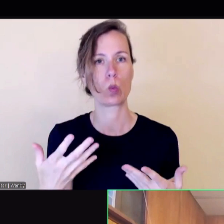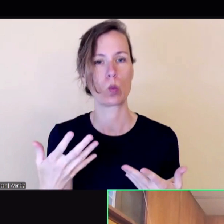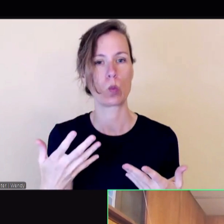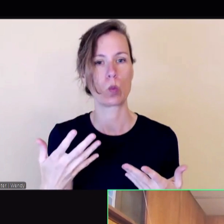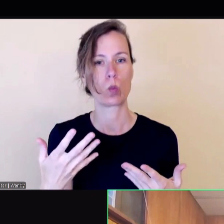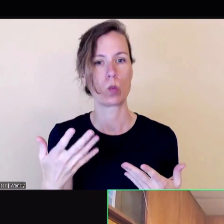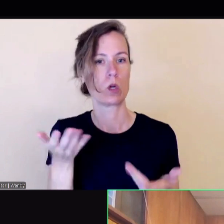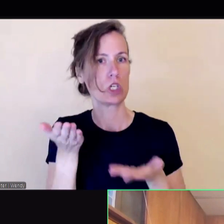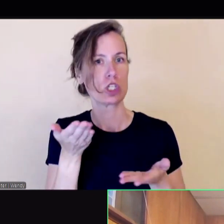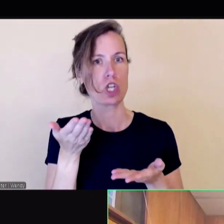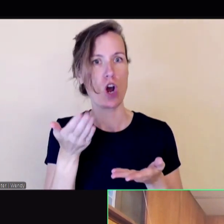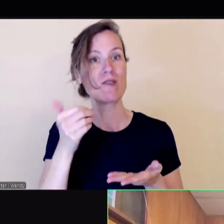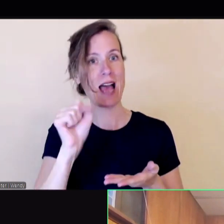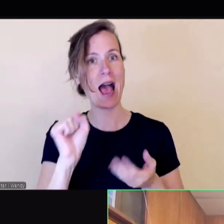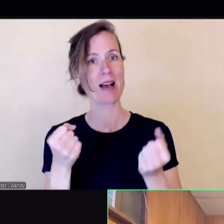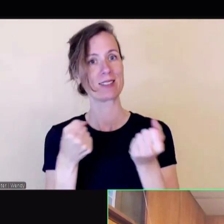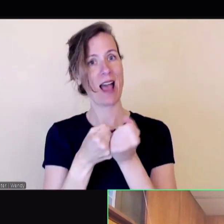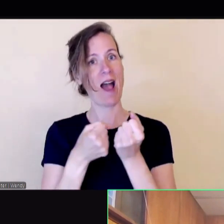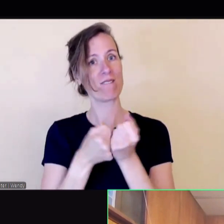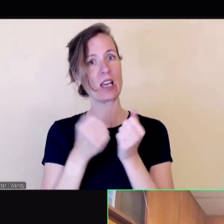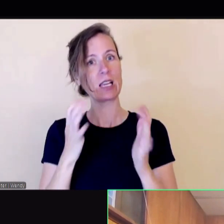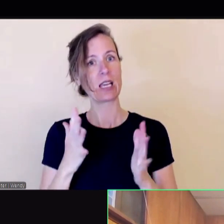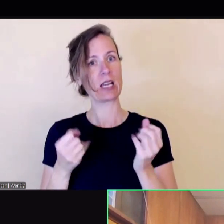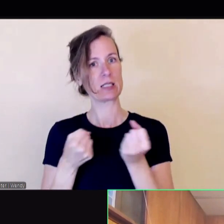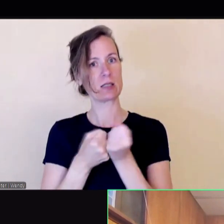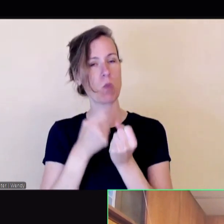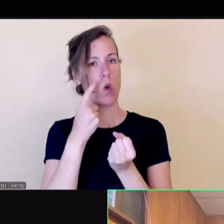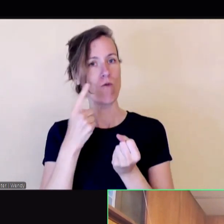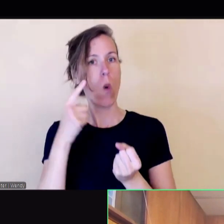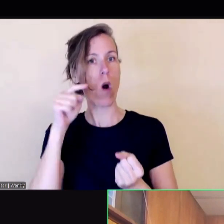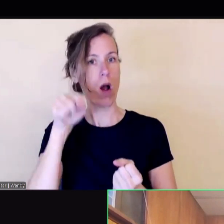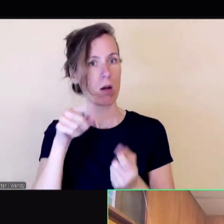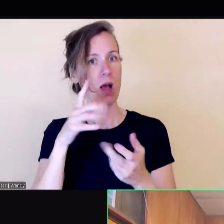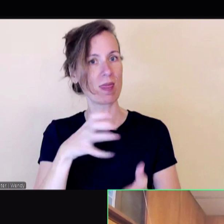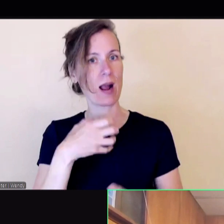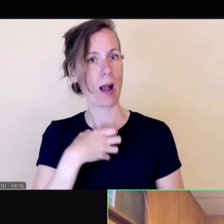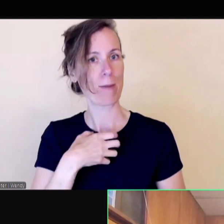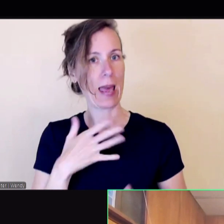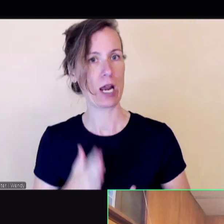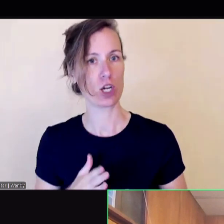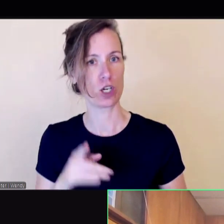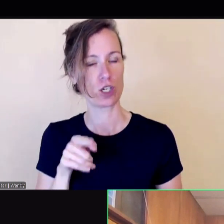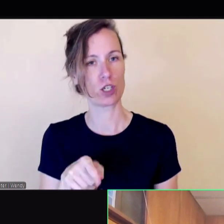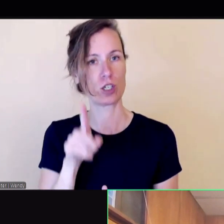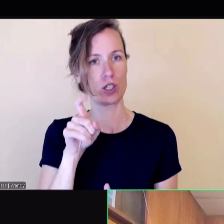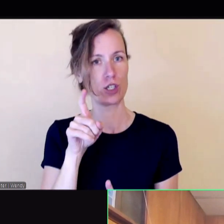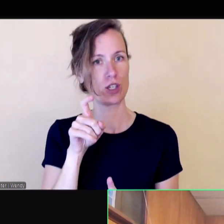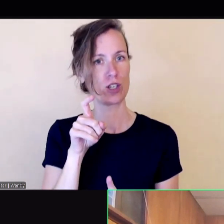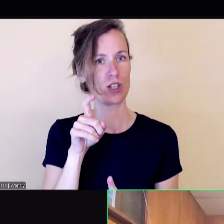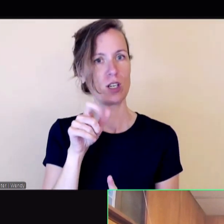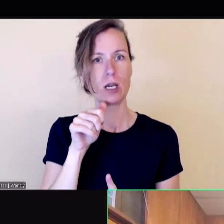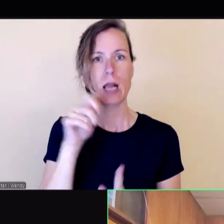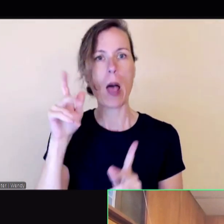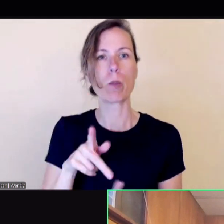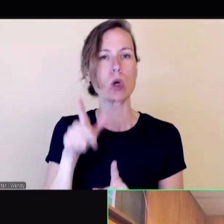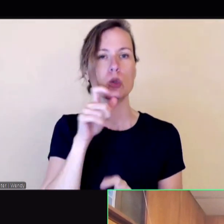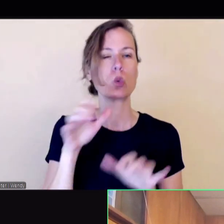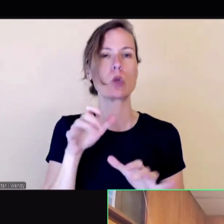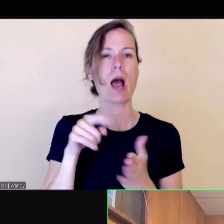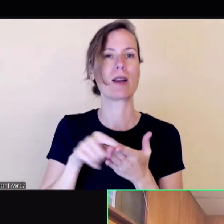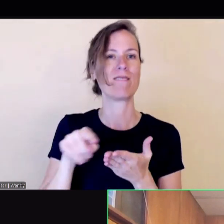as an advocate for the complainant, if it's not the person doing the investigation, but is there anyone just who can sort